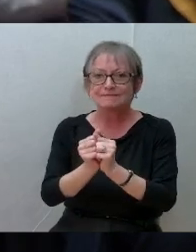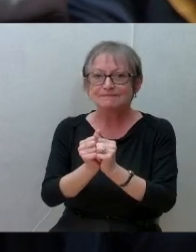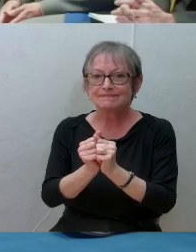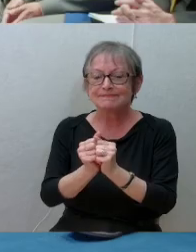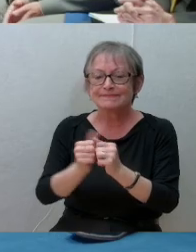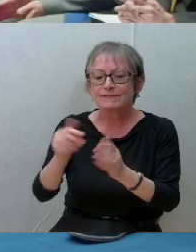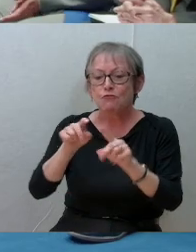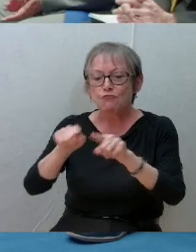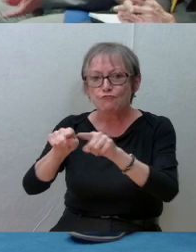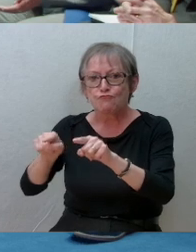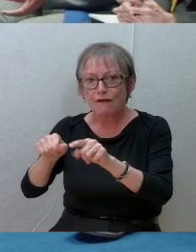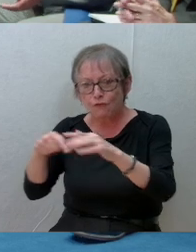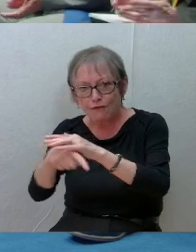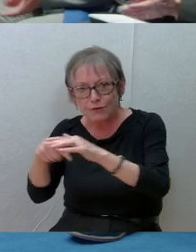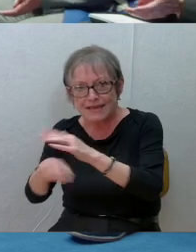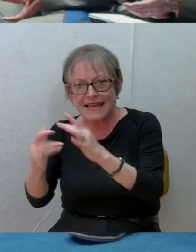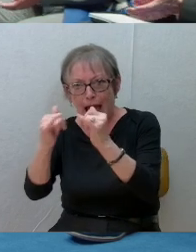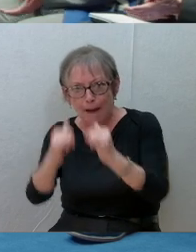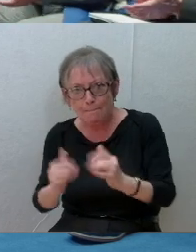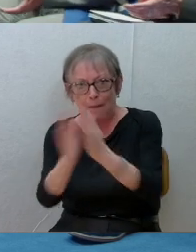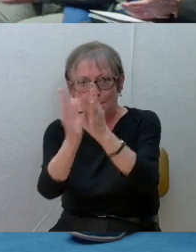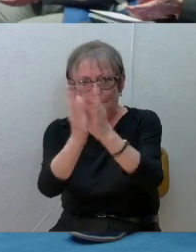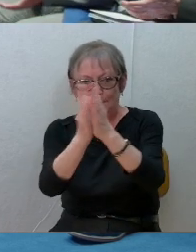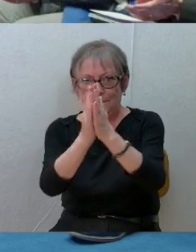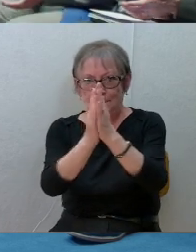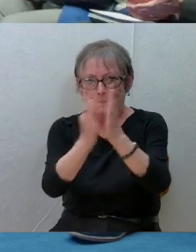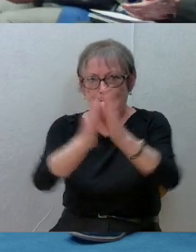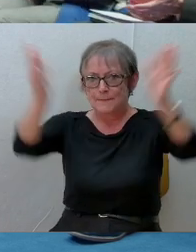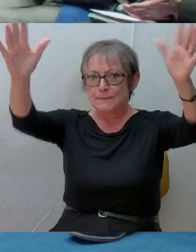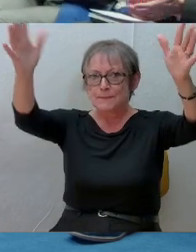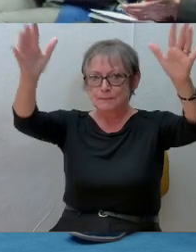Council. Thank you.